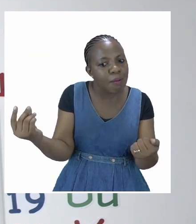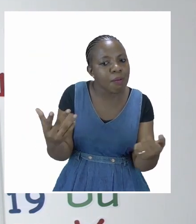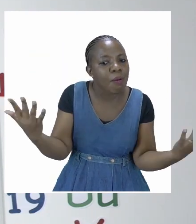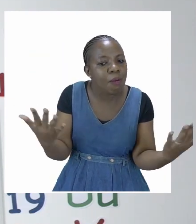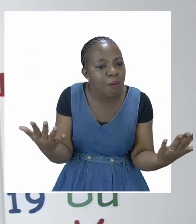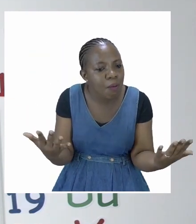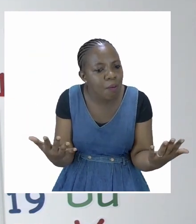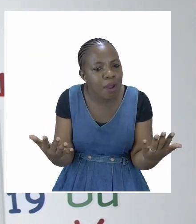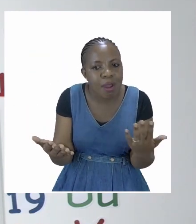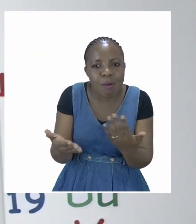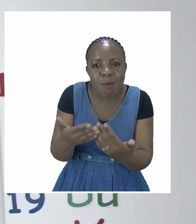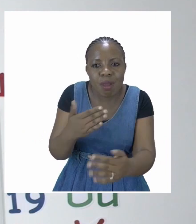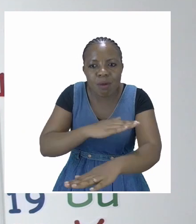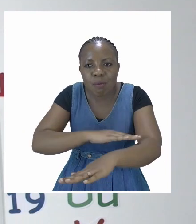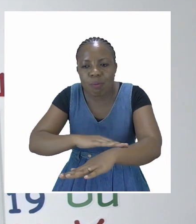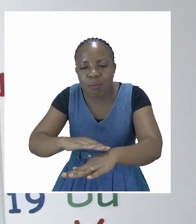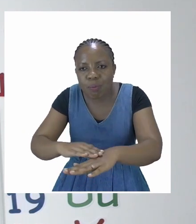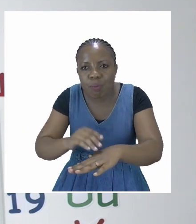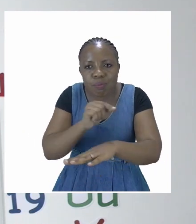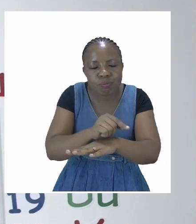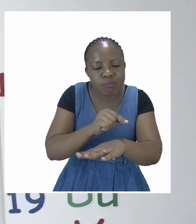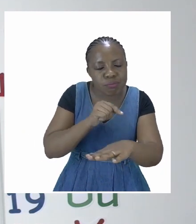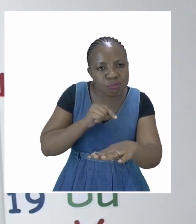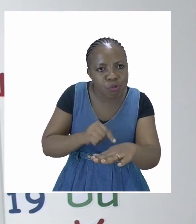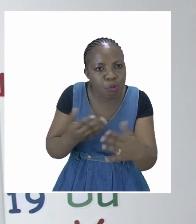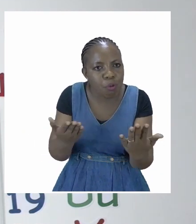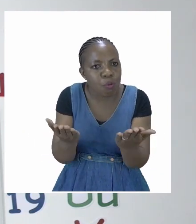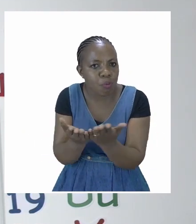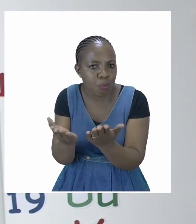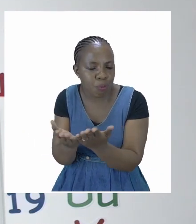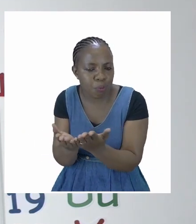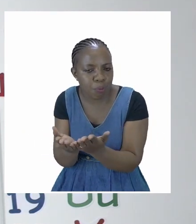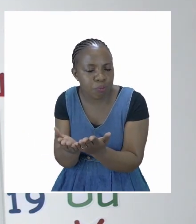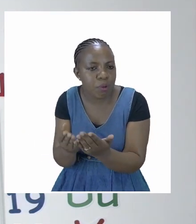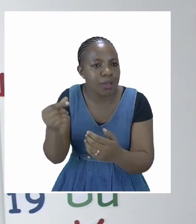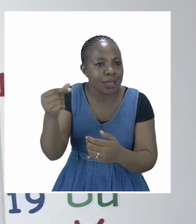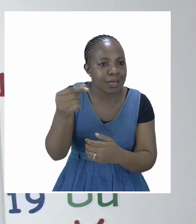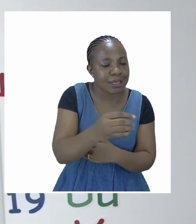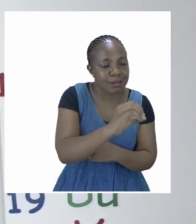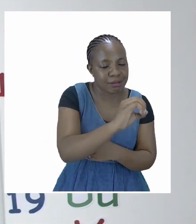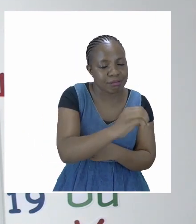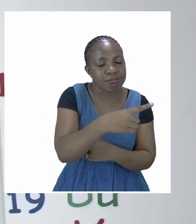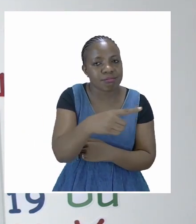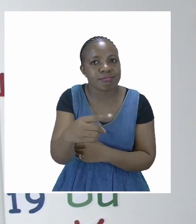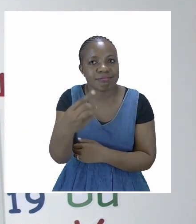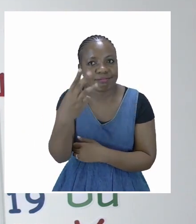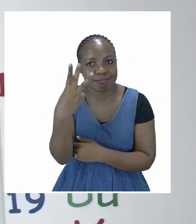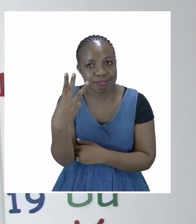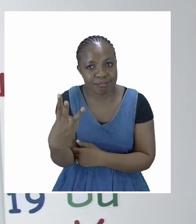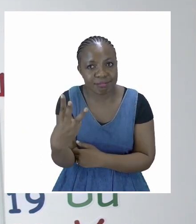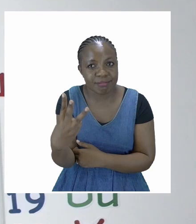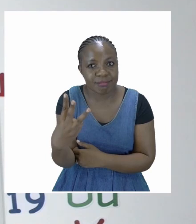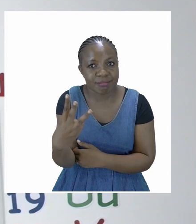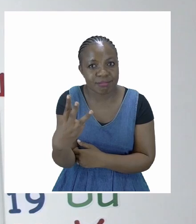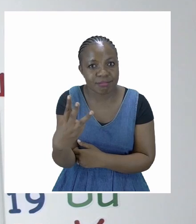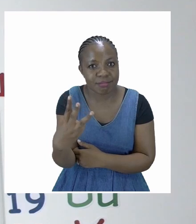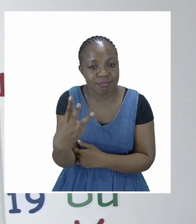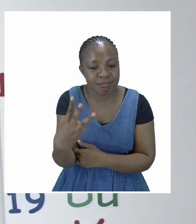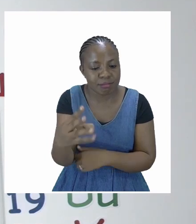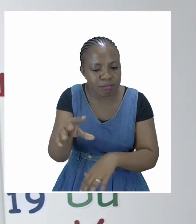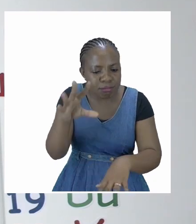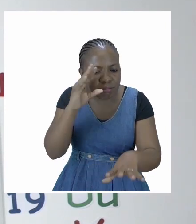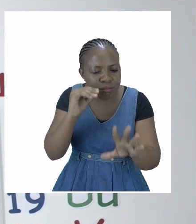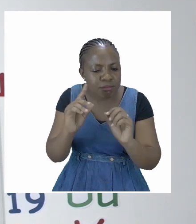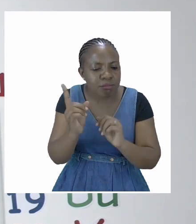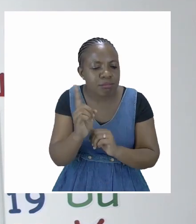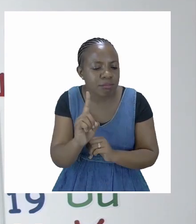to Thursday for pre-primary up until grade 3. The lessons are for listening